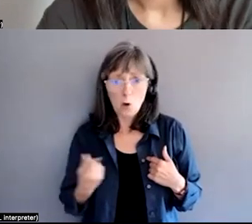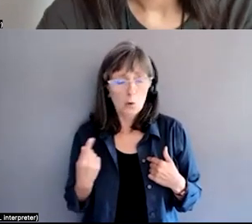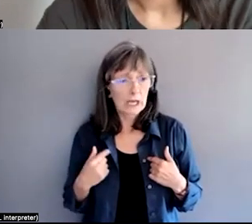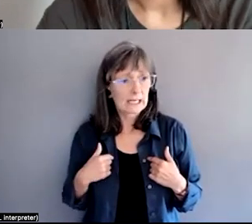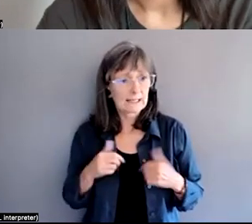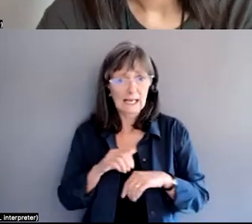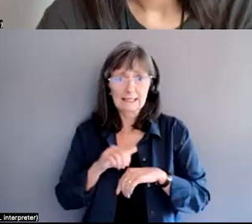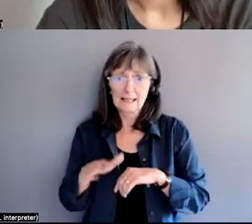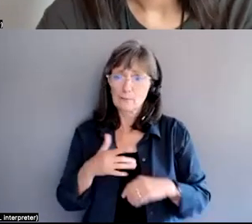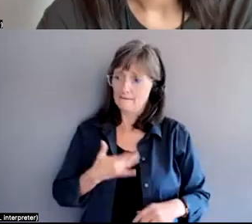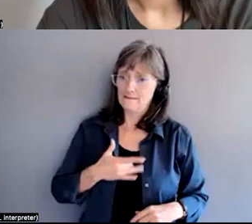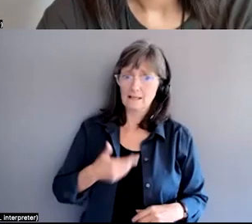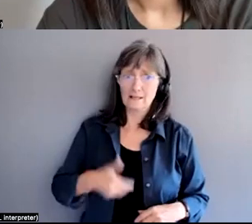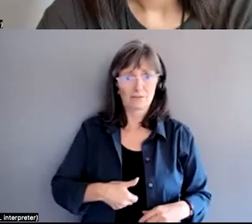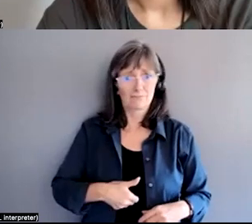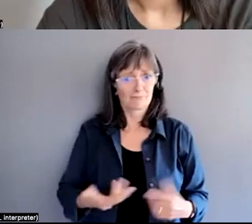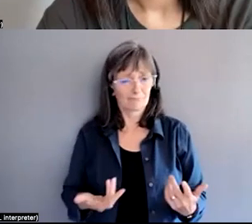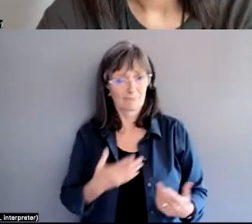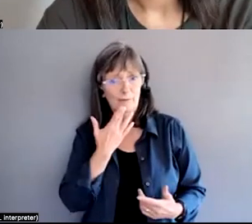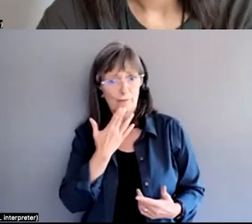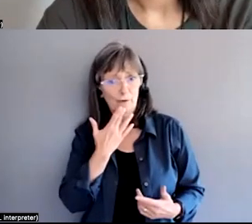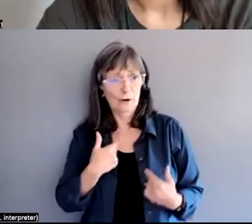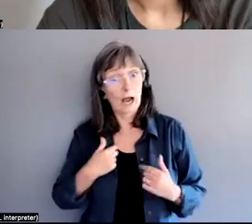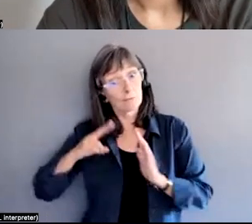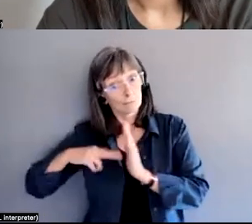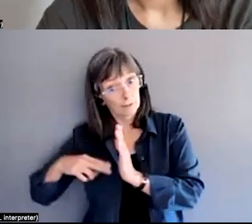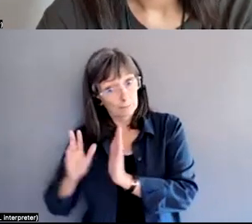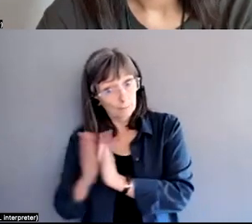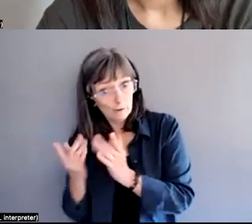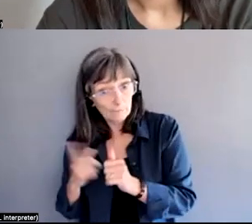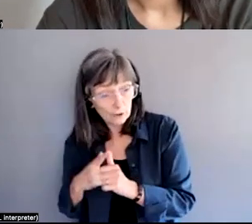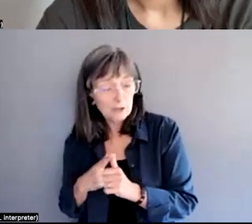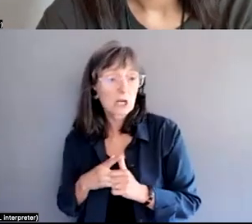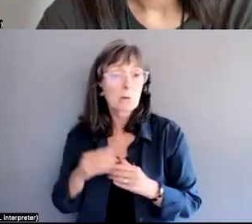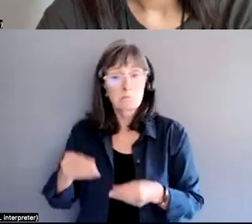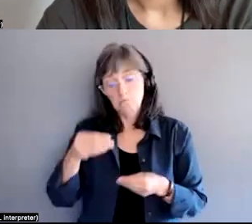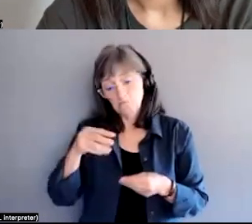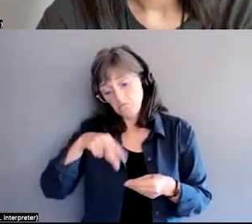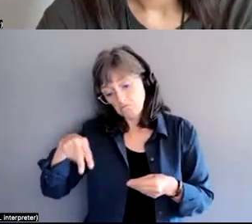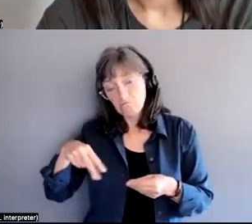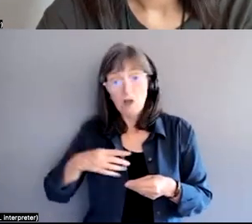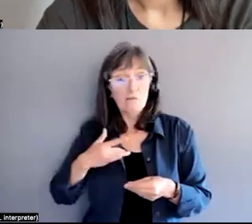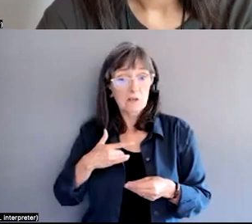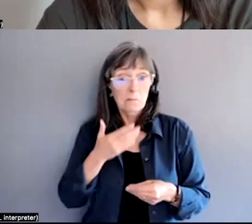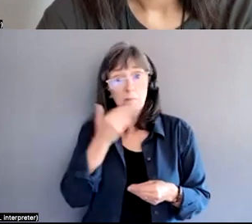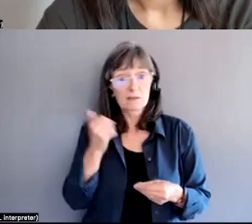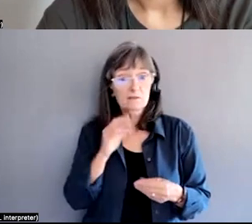I always send what I feel strong, you know, after the careful reading of the book and the considered reading, I send what I feel is the best